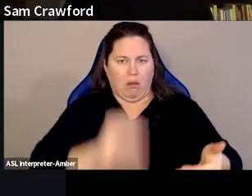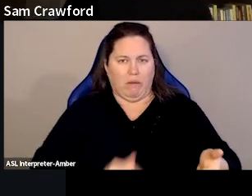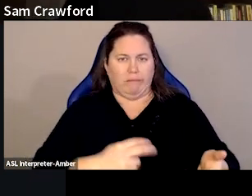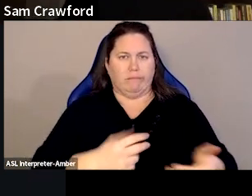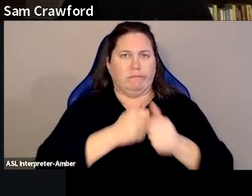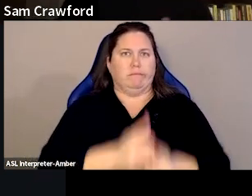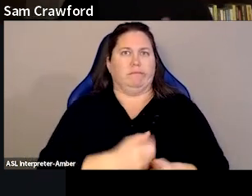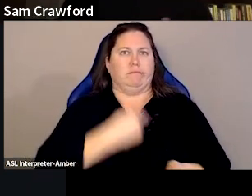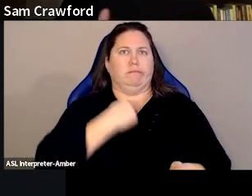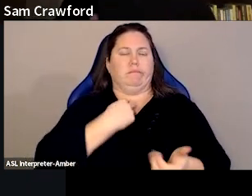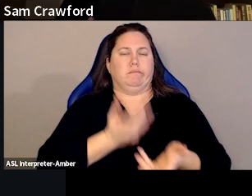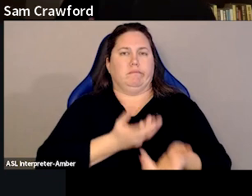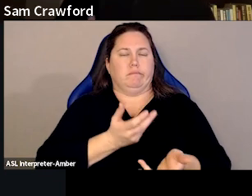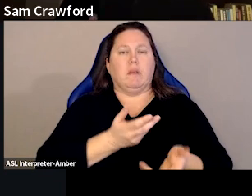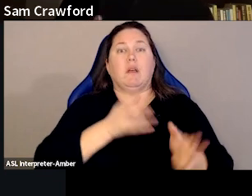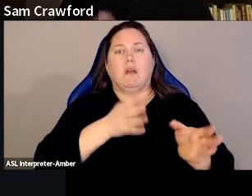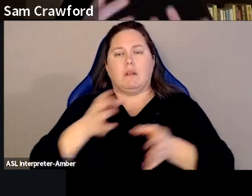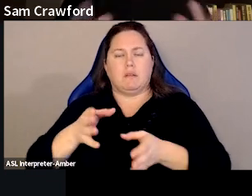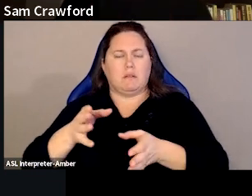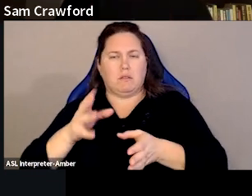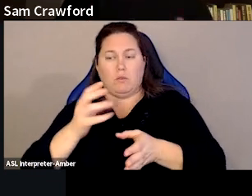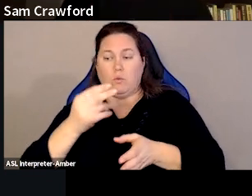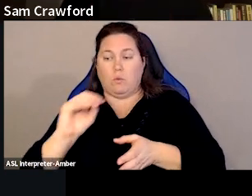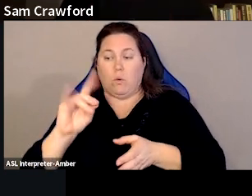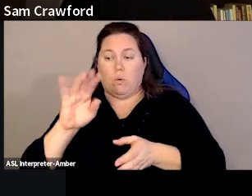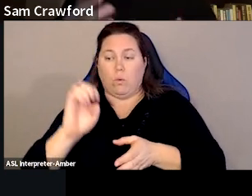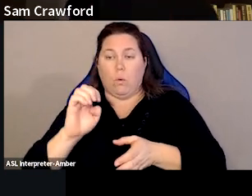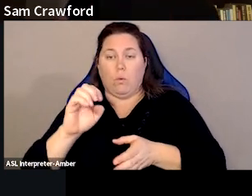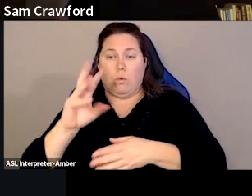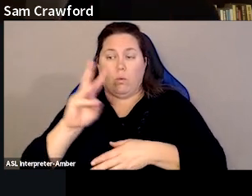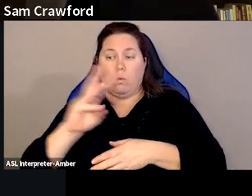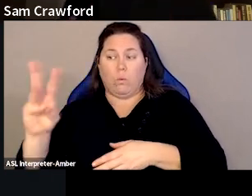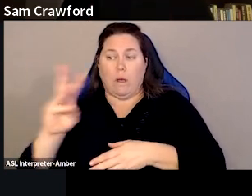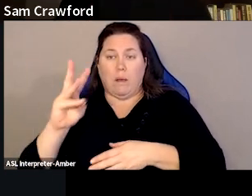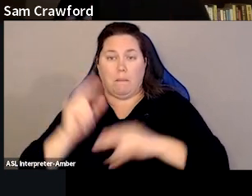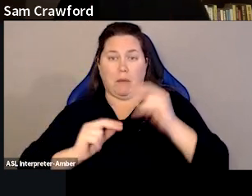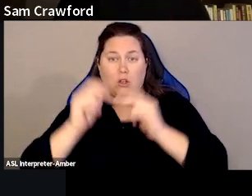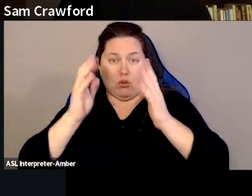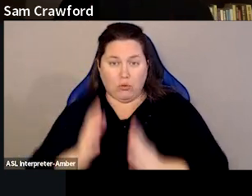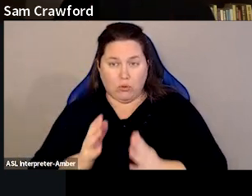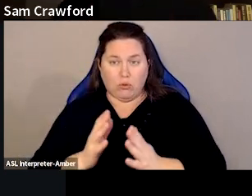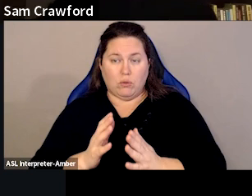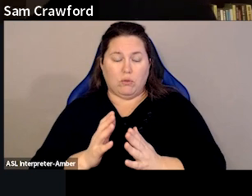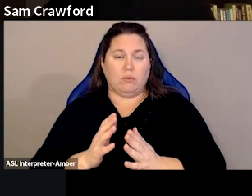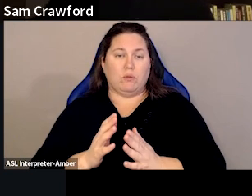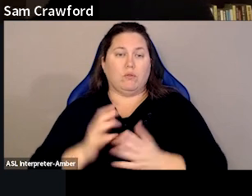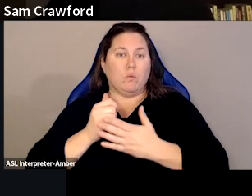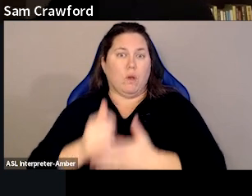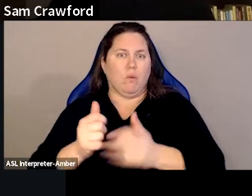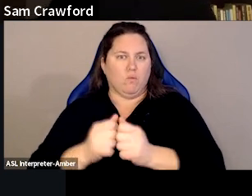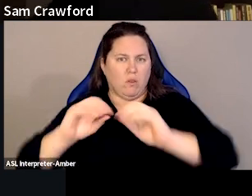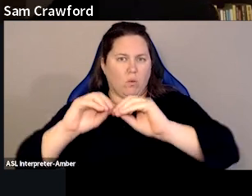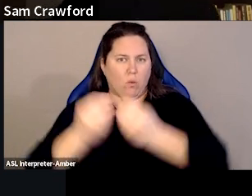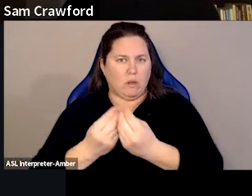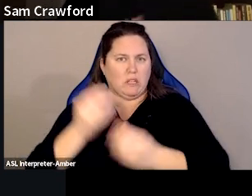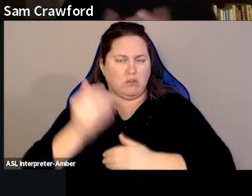design. You can get no-code web builders that completely streamline your organization's process if you want to. As an